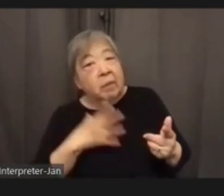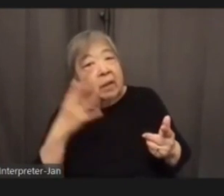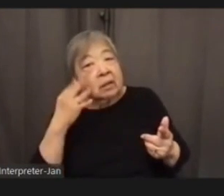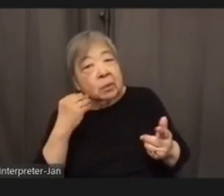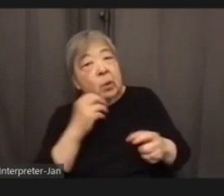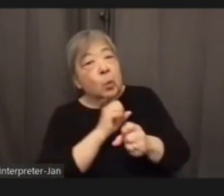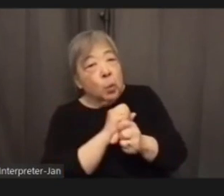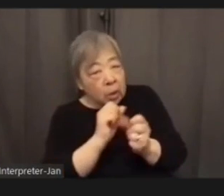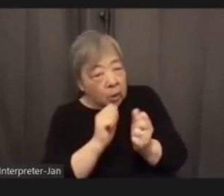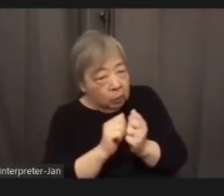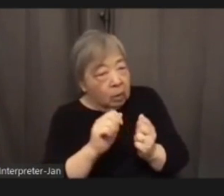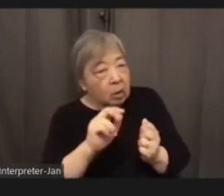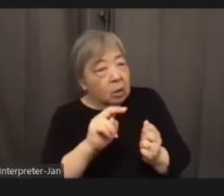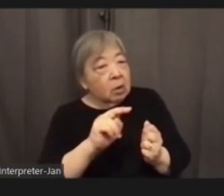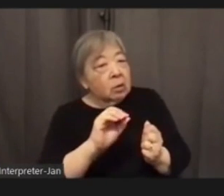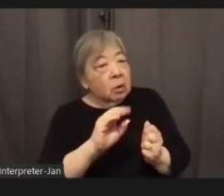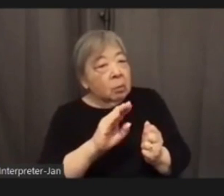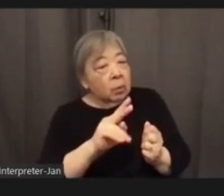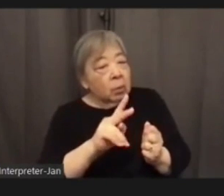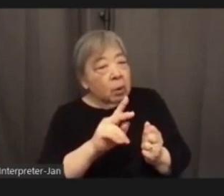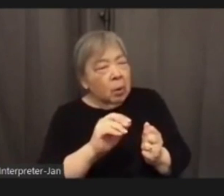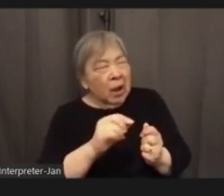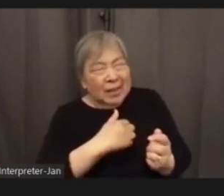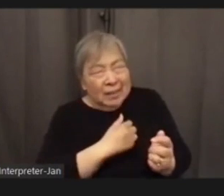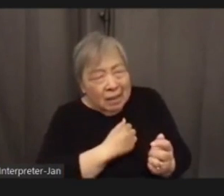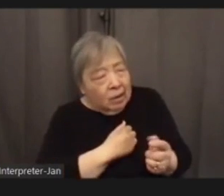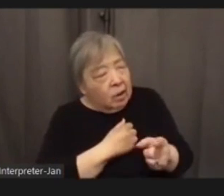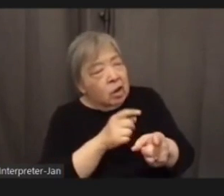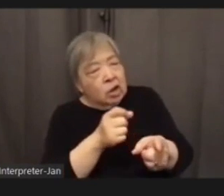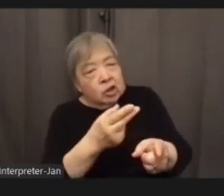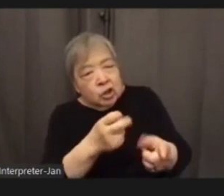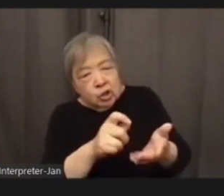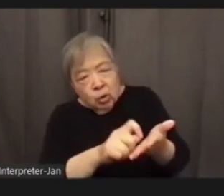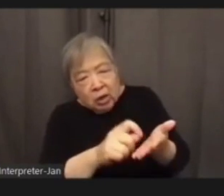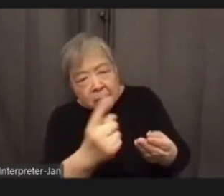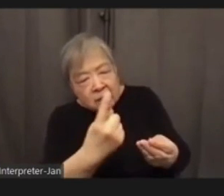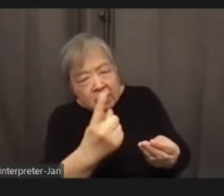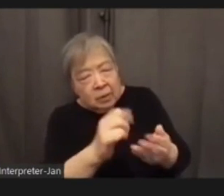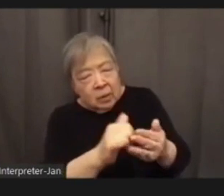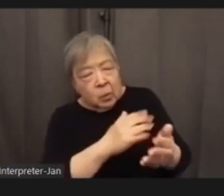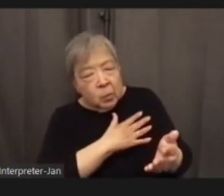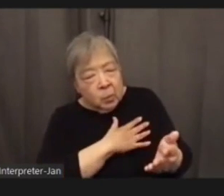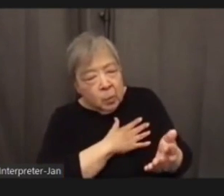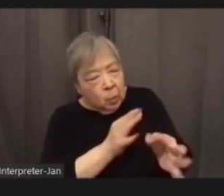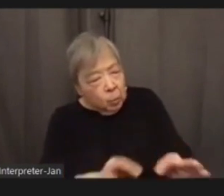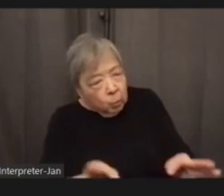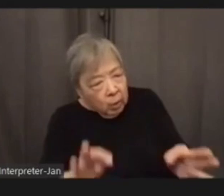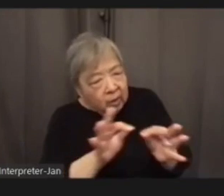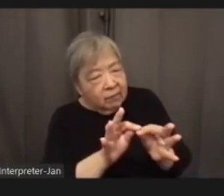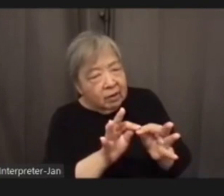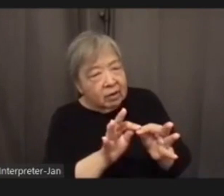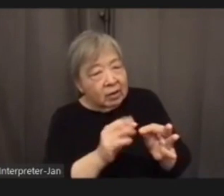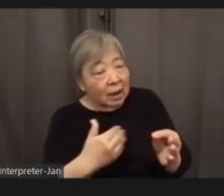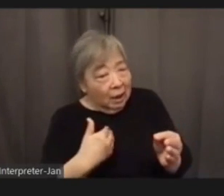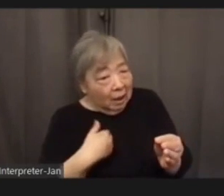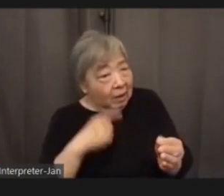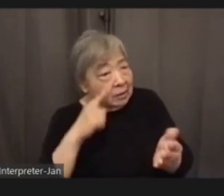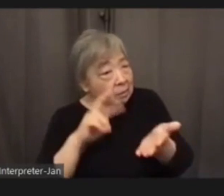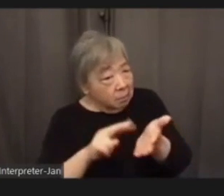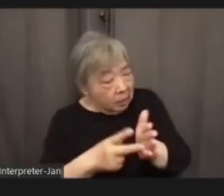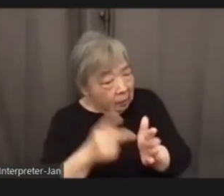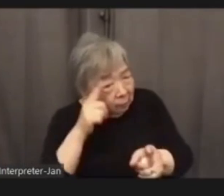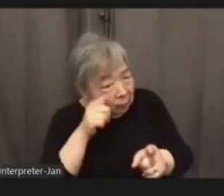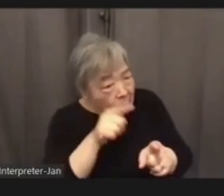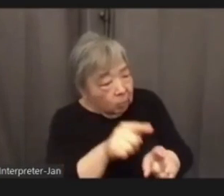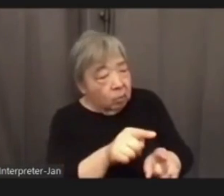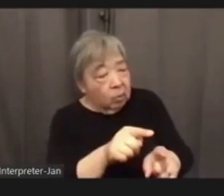Because they were, I loved it. You know, she's writing about something that is relevant, that means something to her, that if done